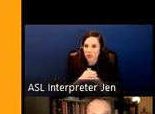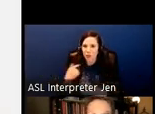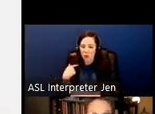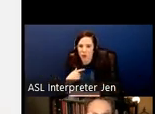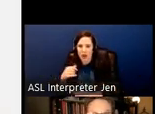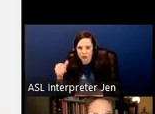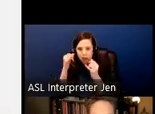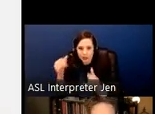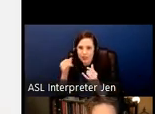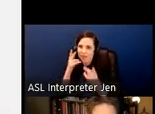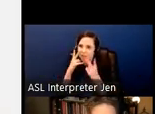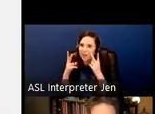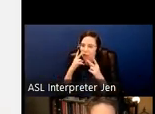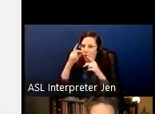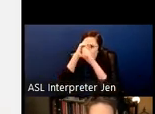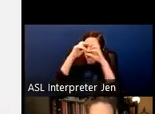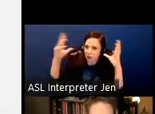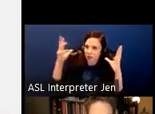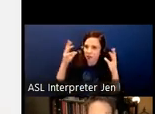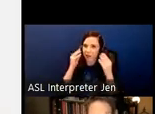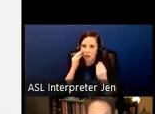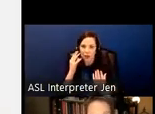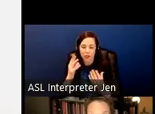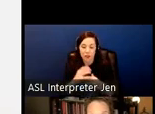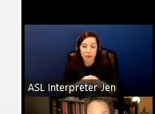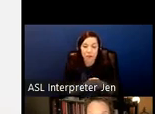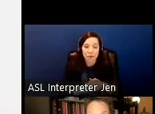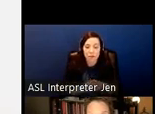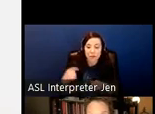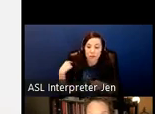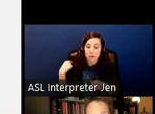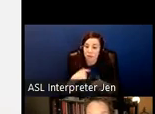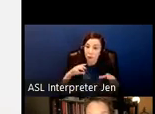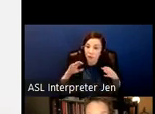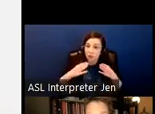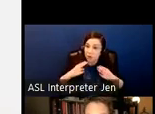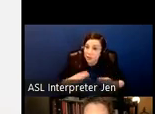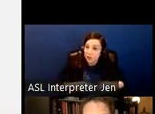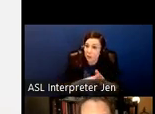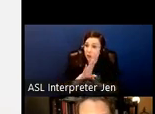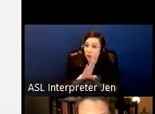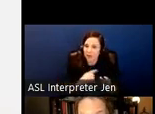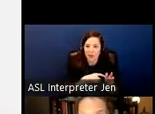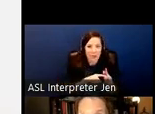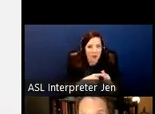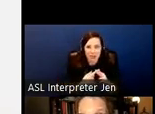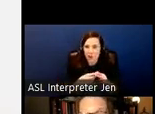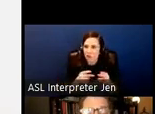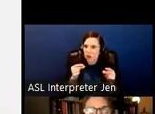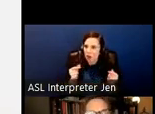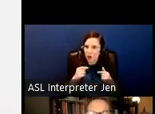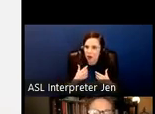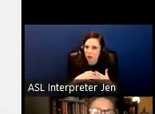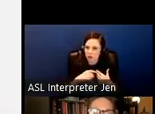shared understanding. So in order, because we're rooted in a sense of human development, we'd like to start right at the core. Who are